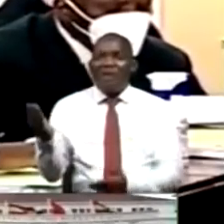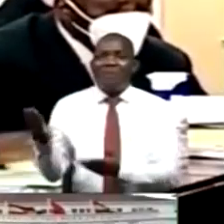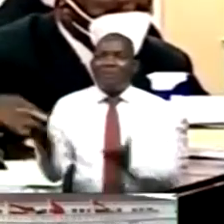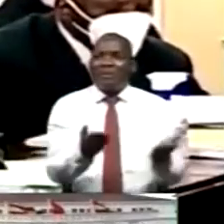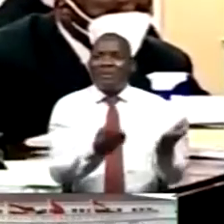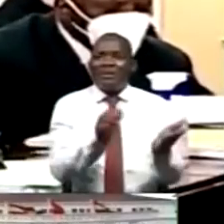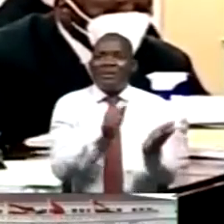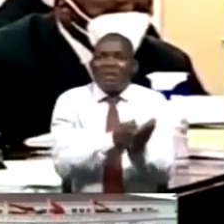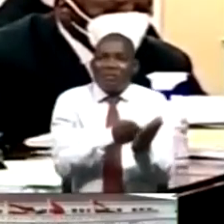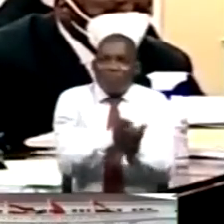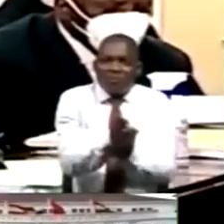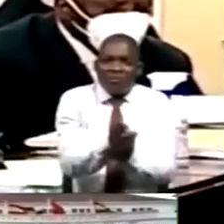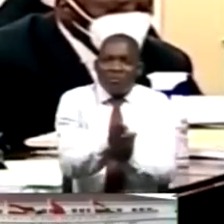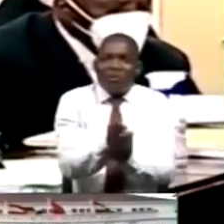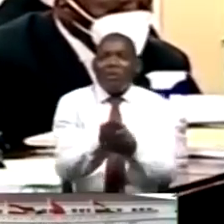court.